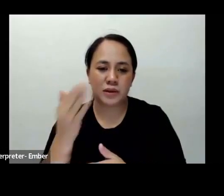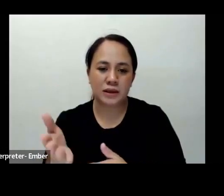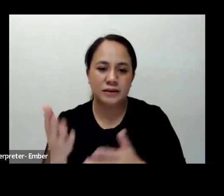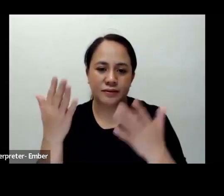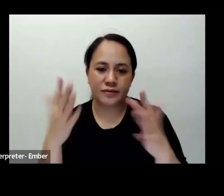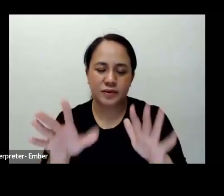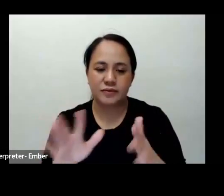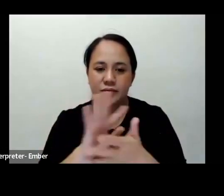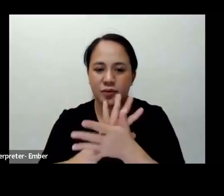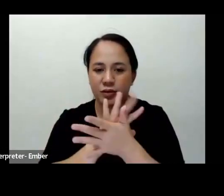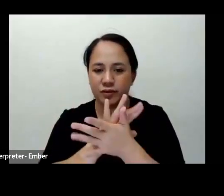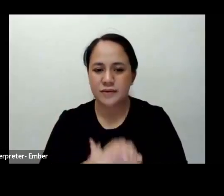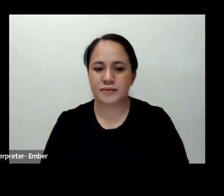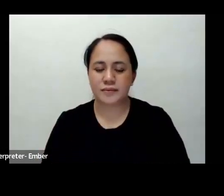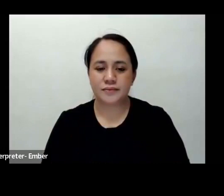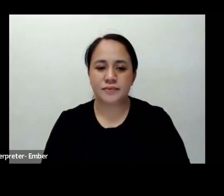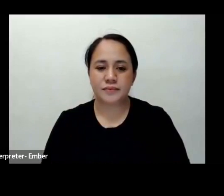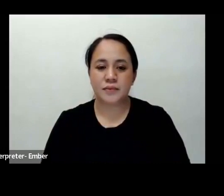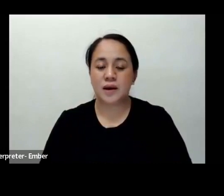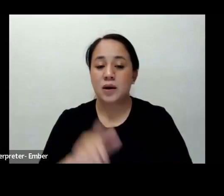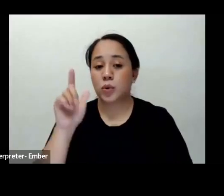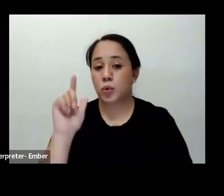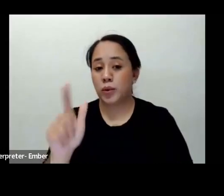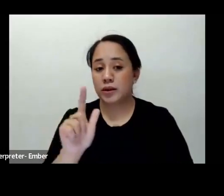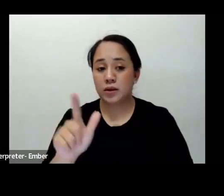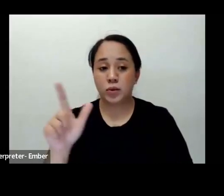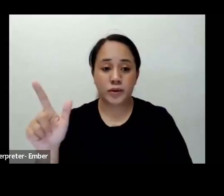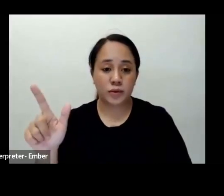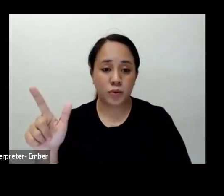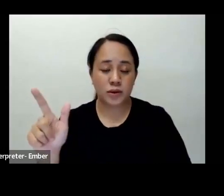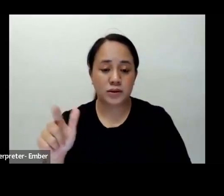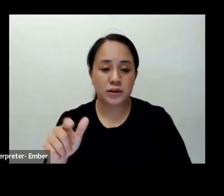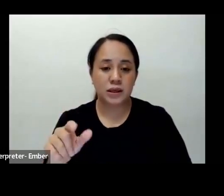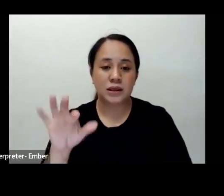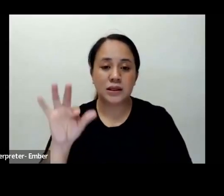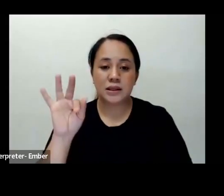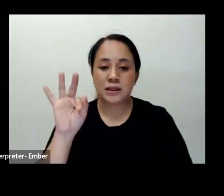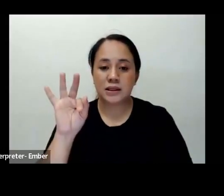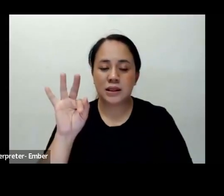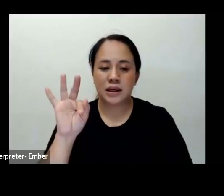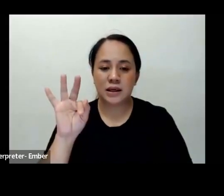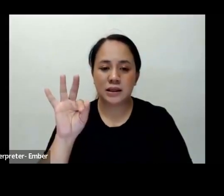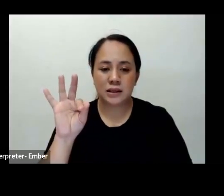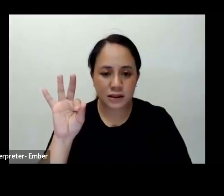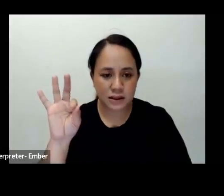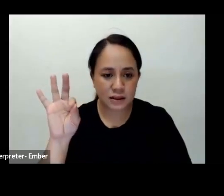127,352 deaths already from COVID. In 2021,